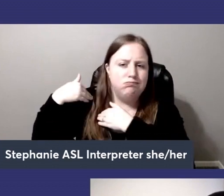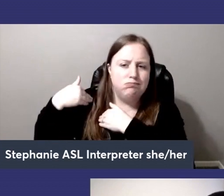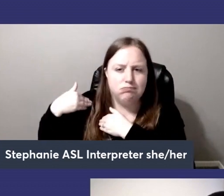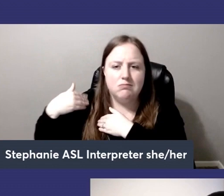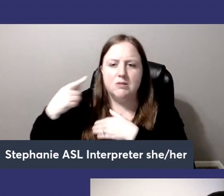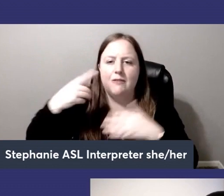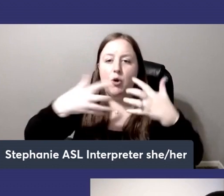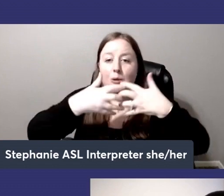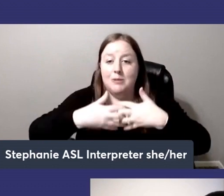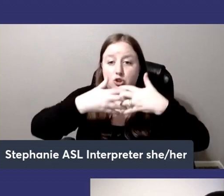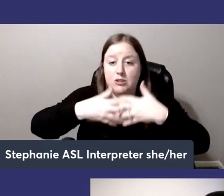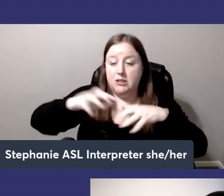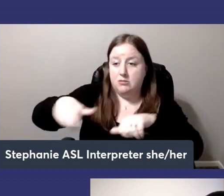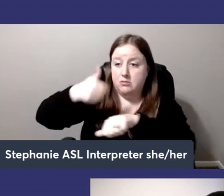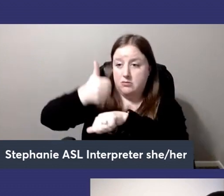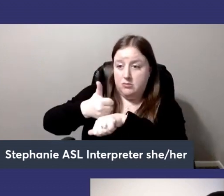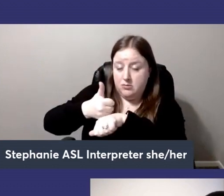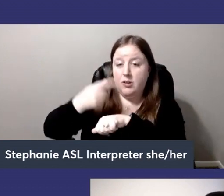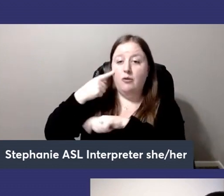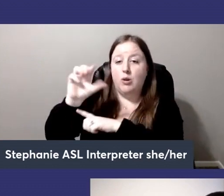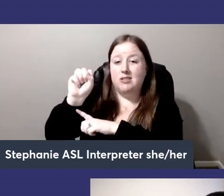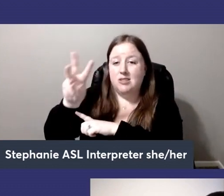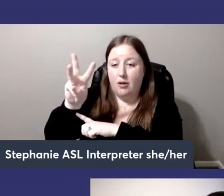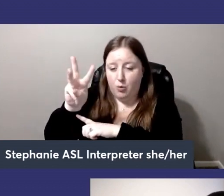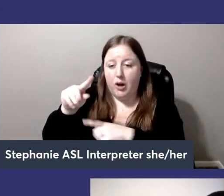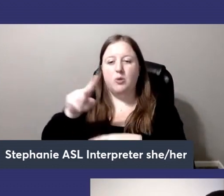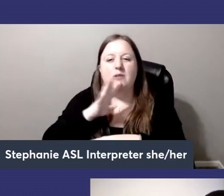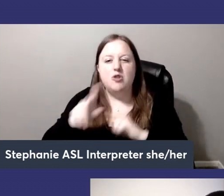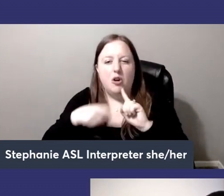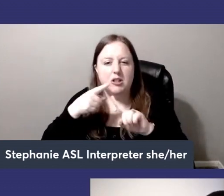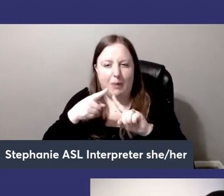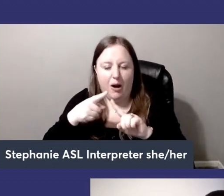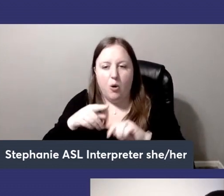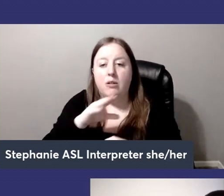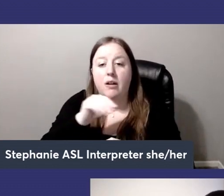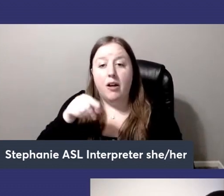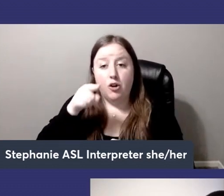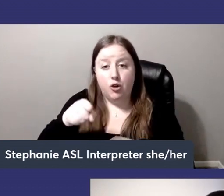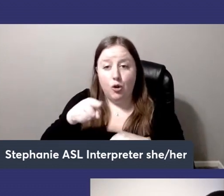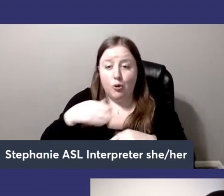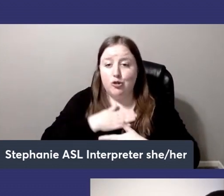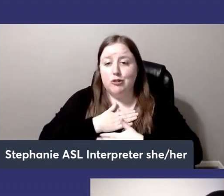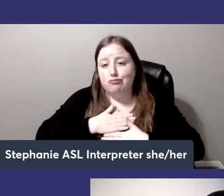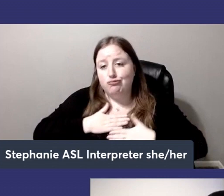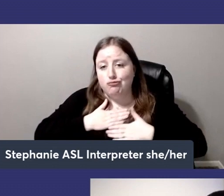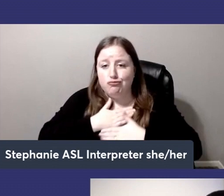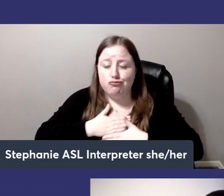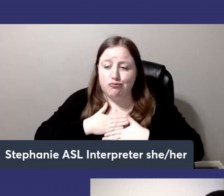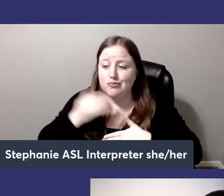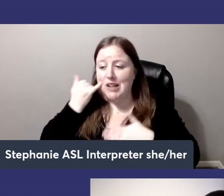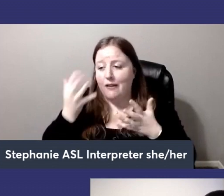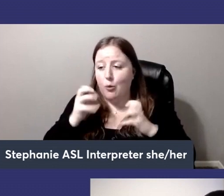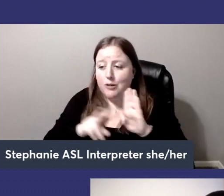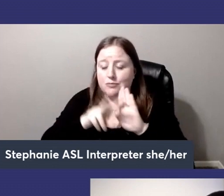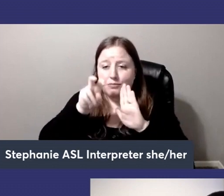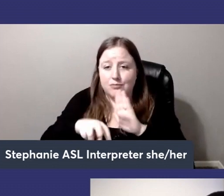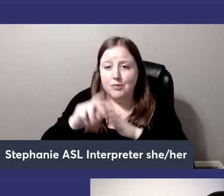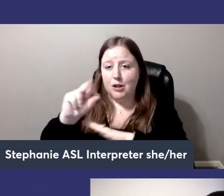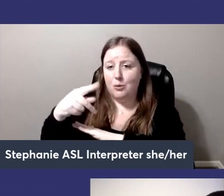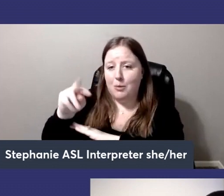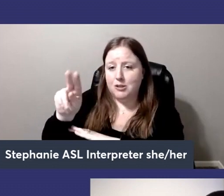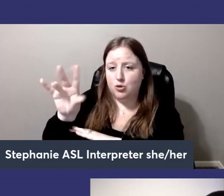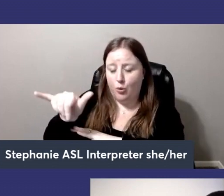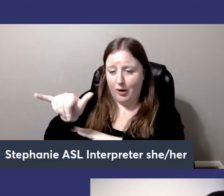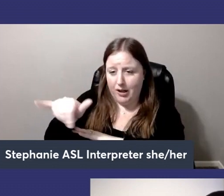set up for you based on that software definition that Kyle talked about. And then you just get to enjoy if I wanted to jump between repositories, I simply go to